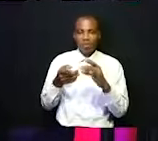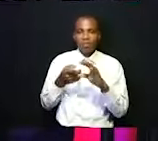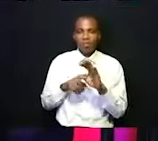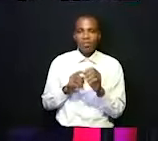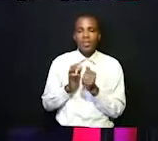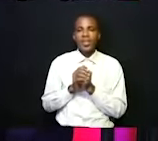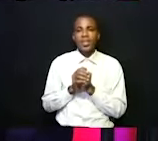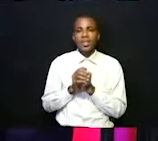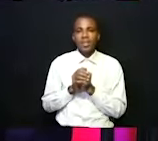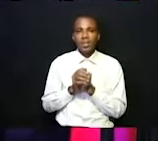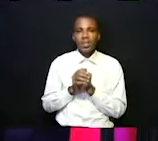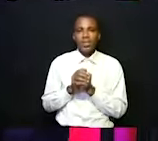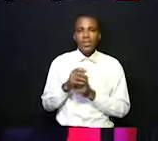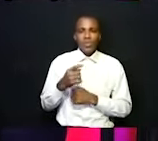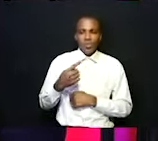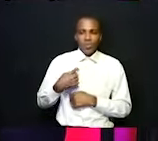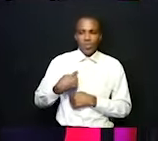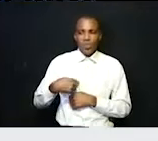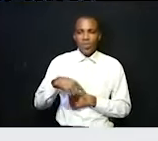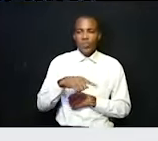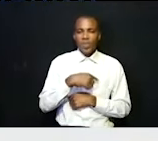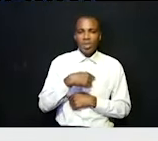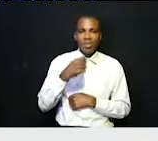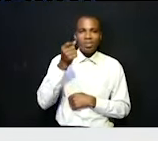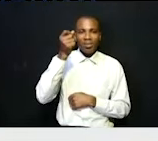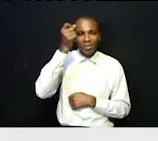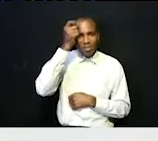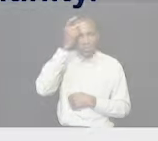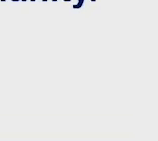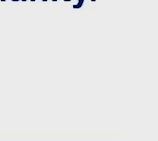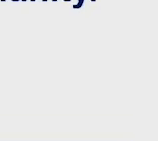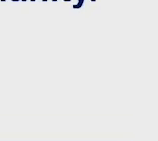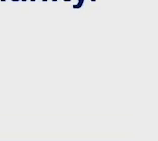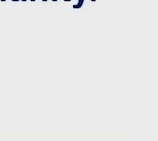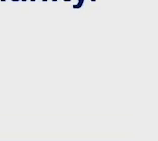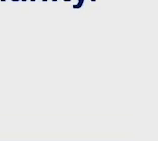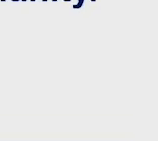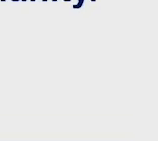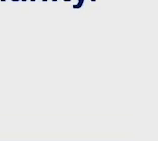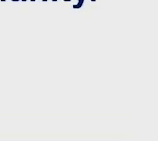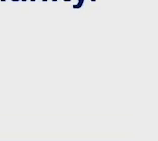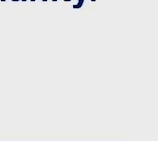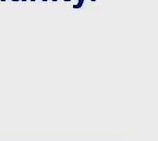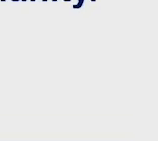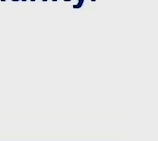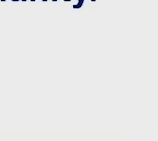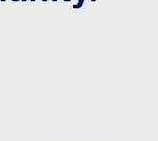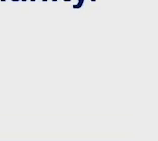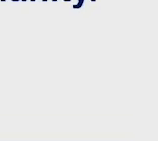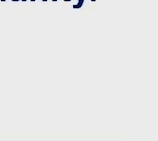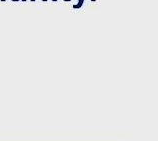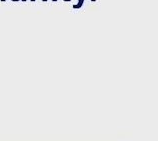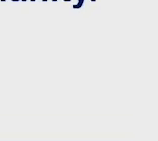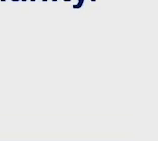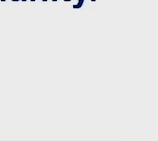an understandable fact that marriage was instituted before the